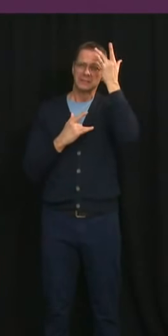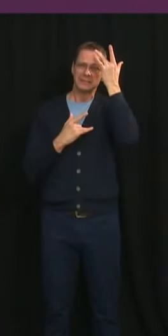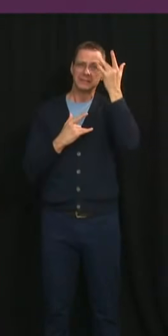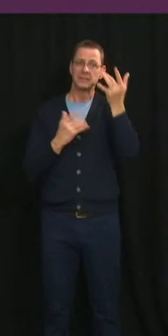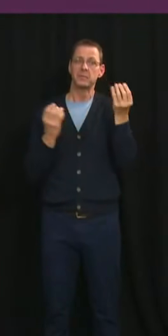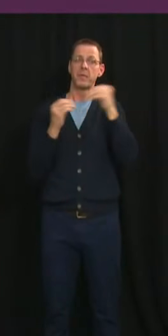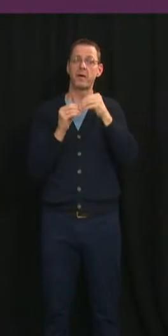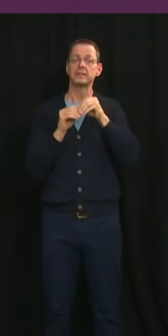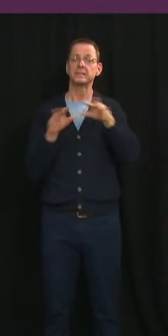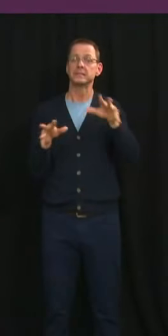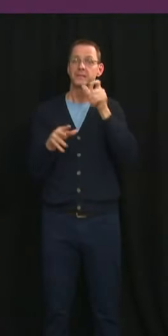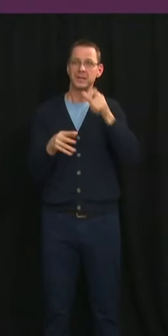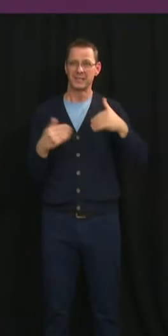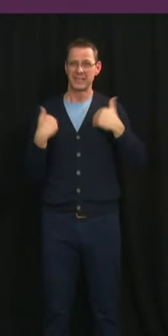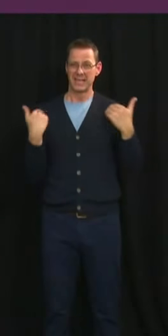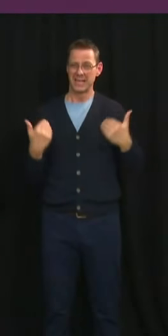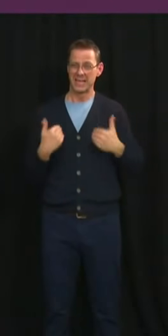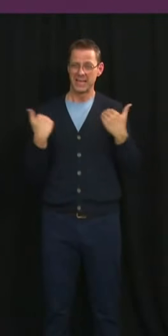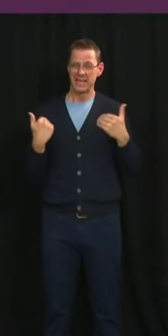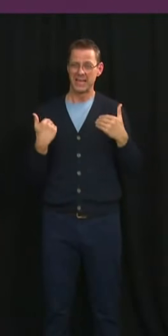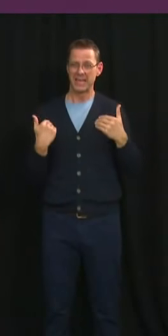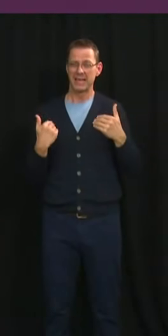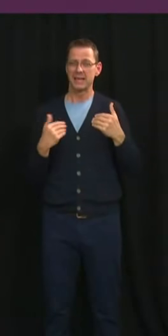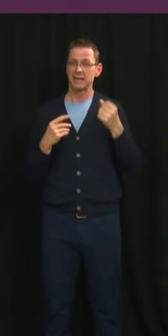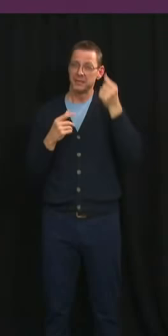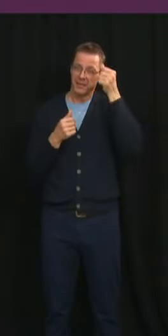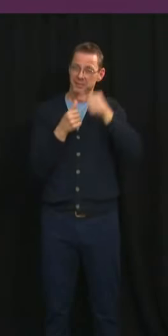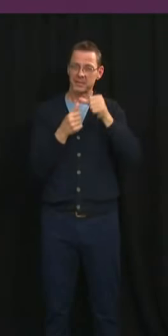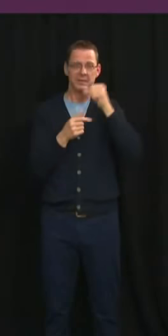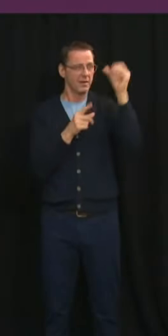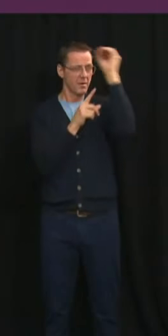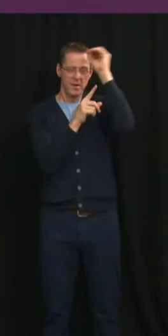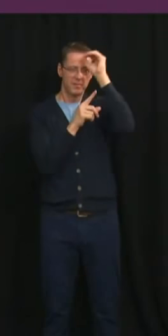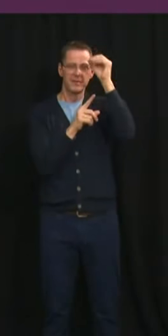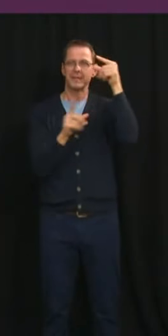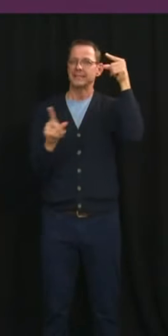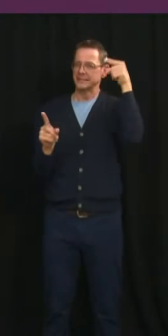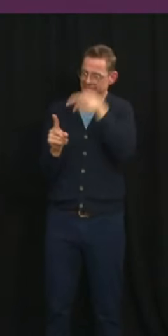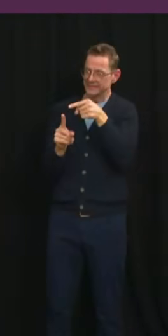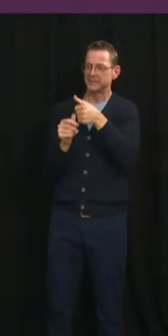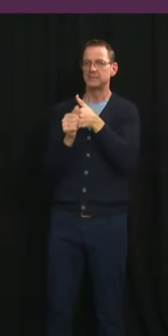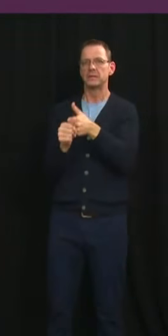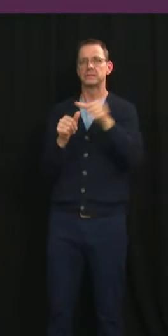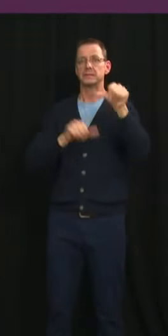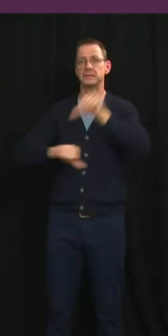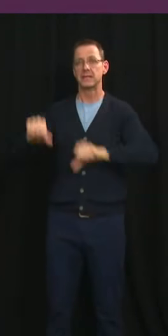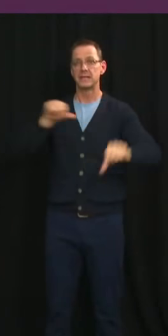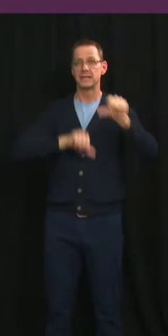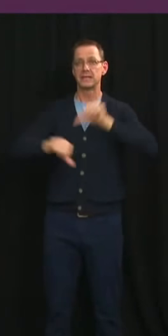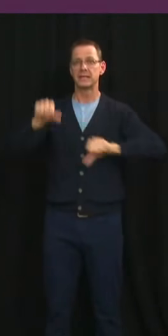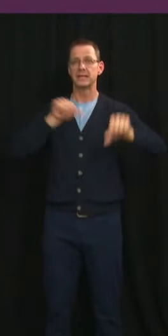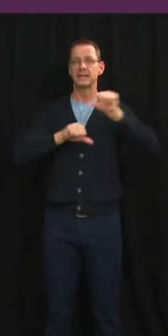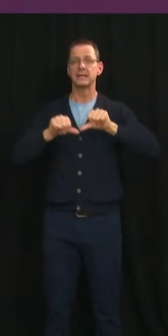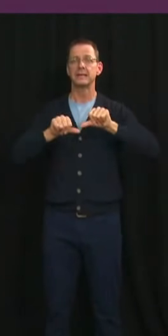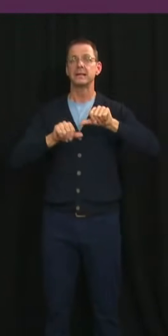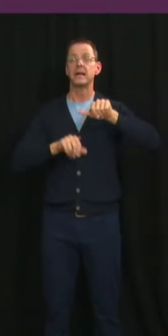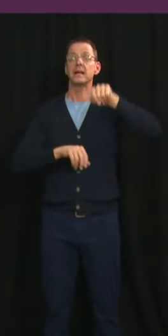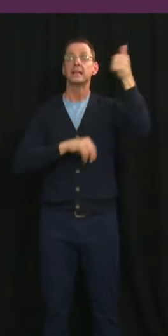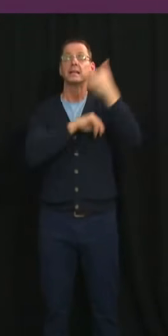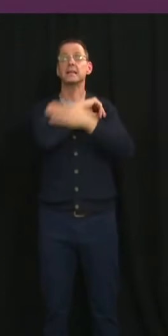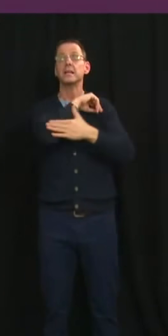my opinion. That is the clear science that has emerged from countries that have been hit by the variants